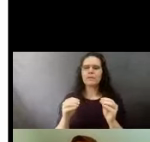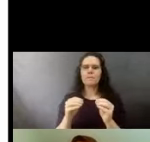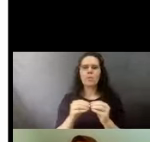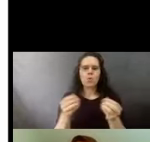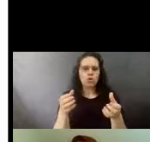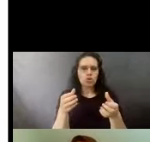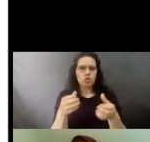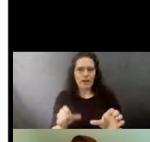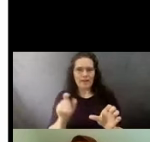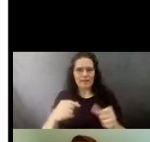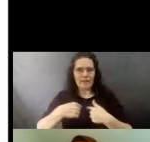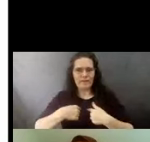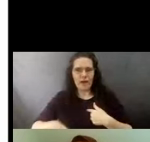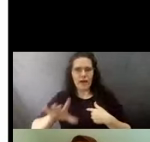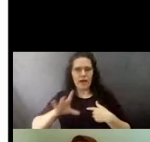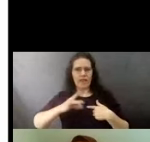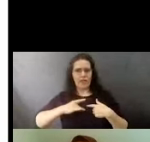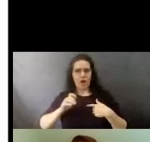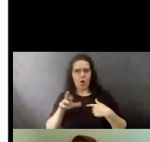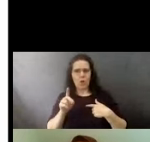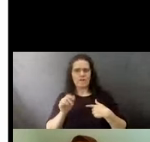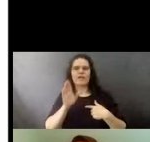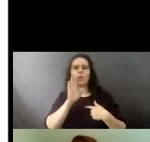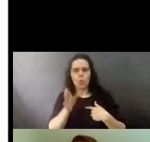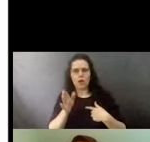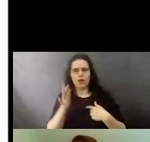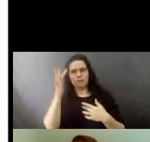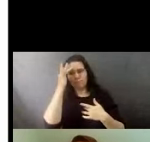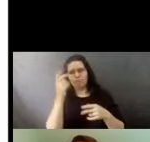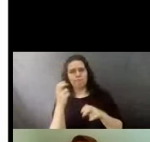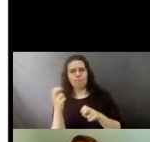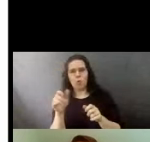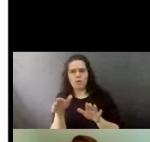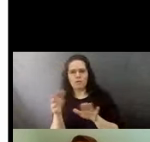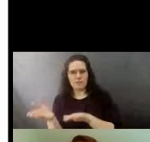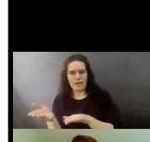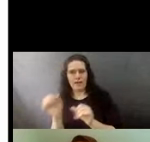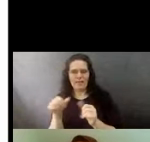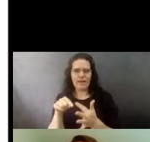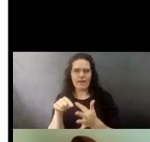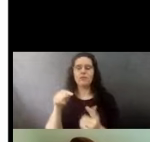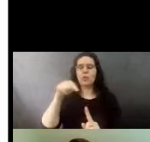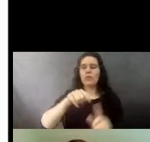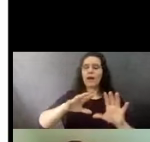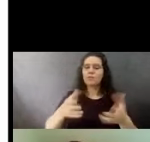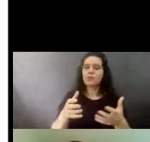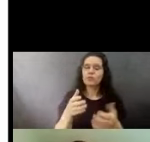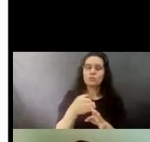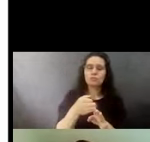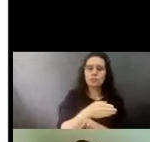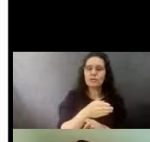contract COVID-19. And so those are people that the CDC has designated as folks who have a higher